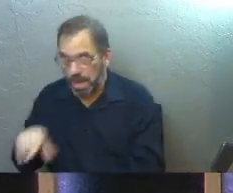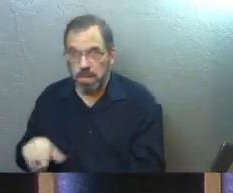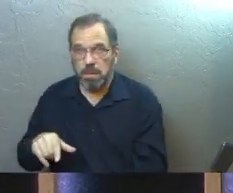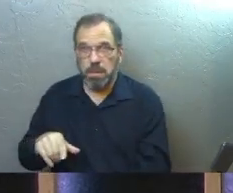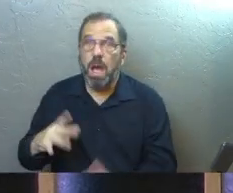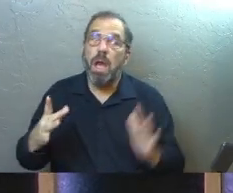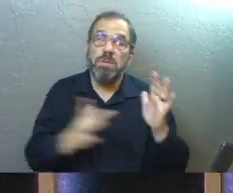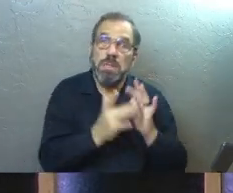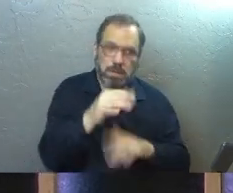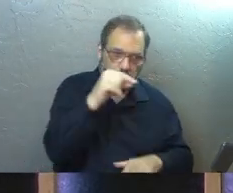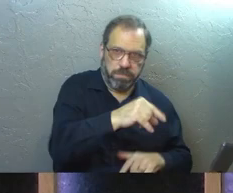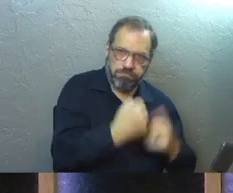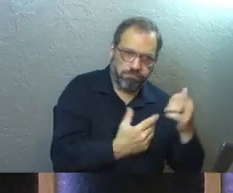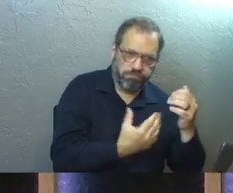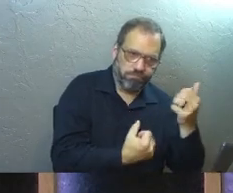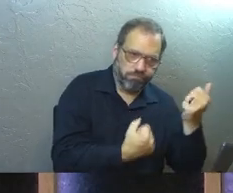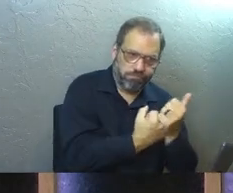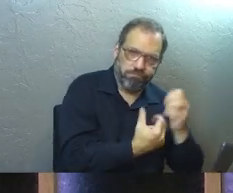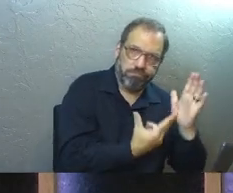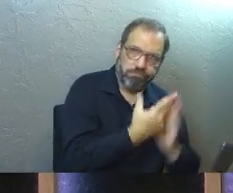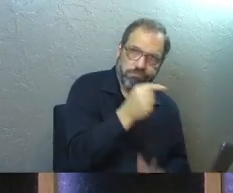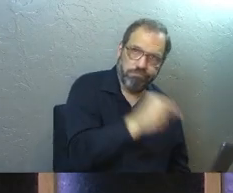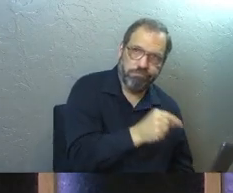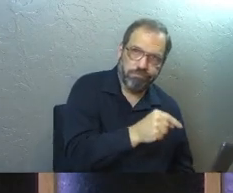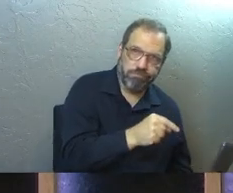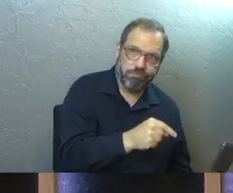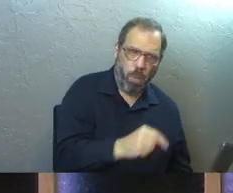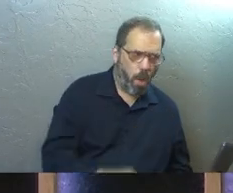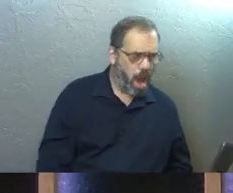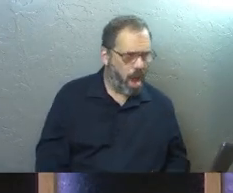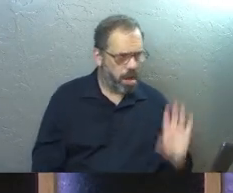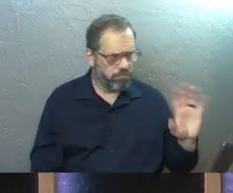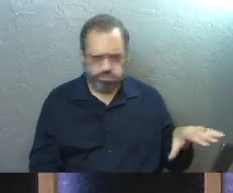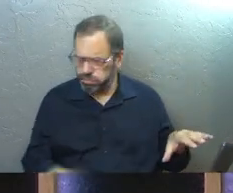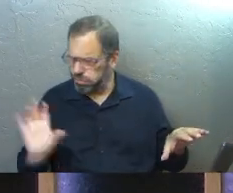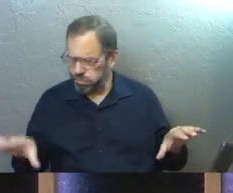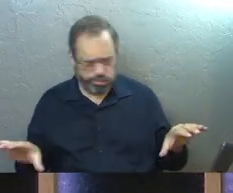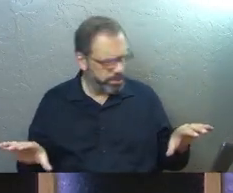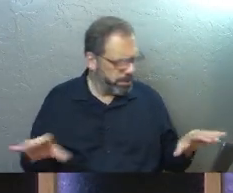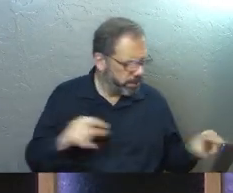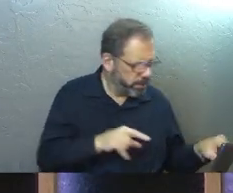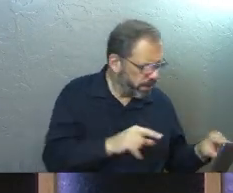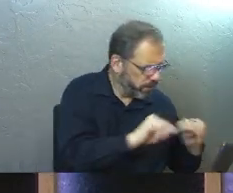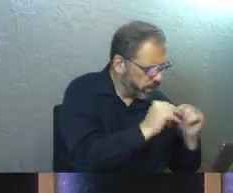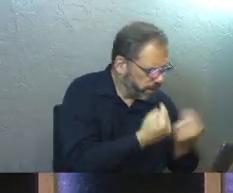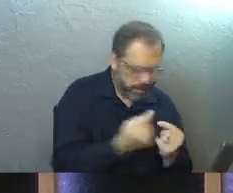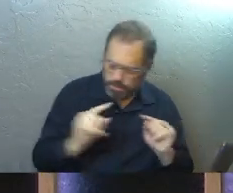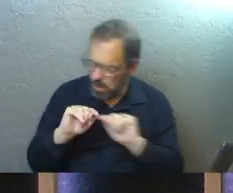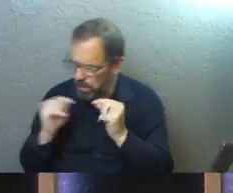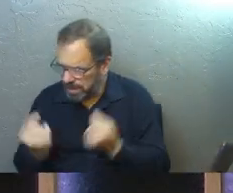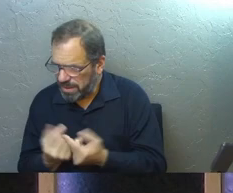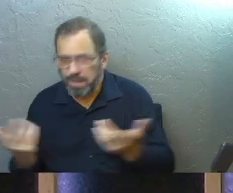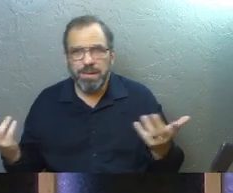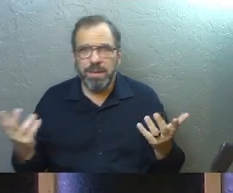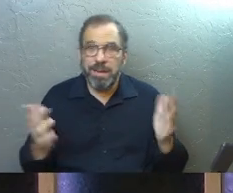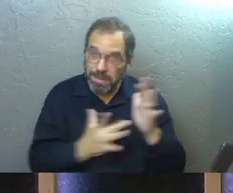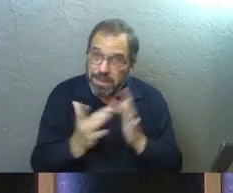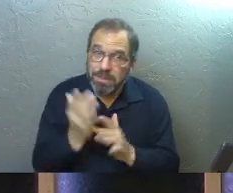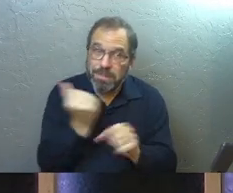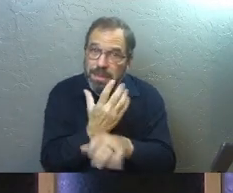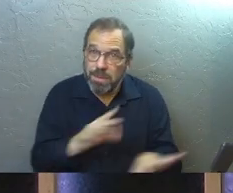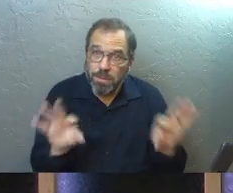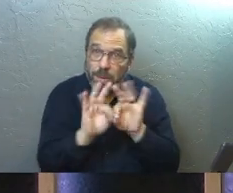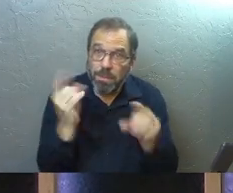Jesus is on the side of truth. We're picking sides, geez. Yeah. He kind of makes it into a big deal,